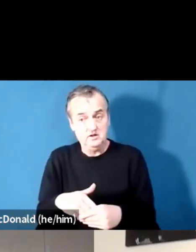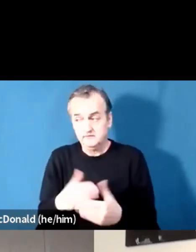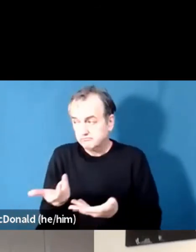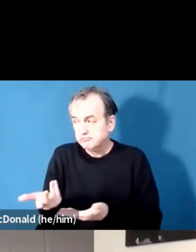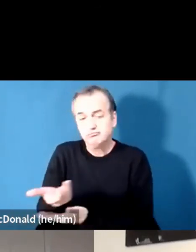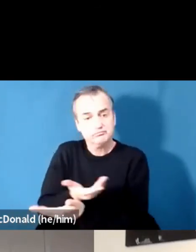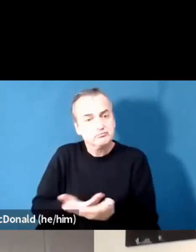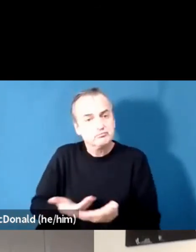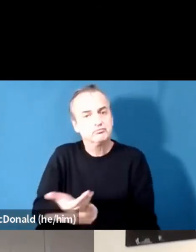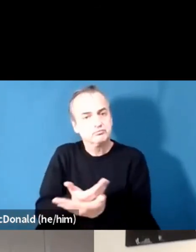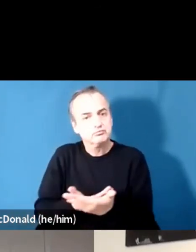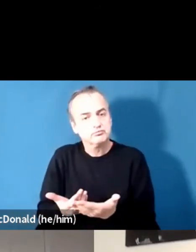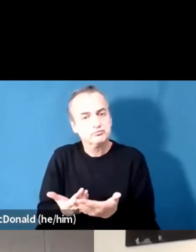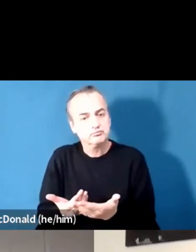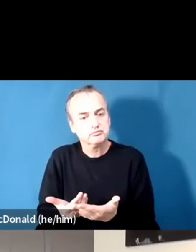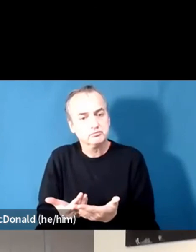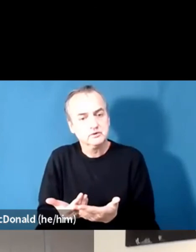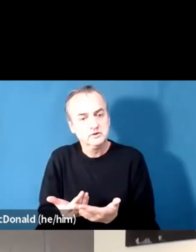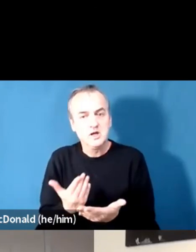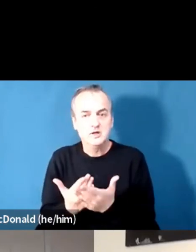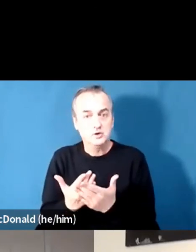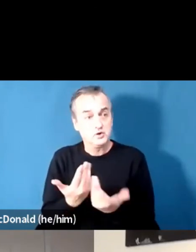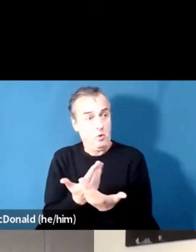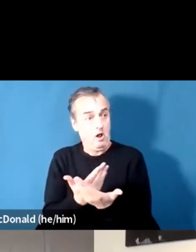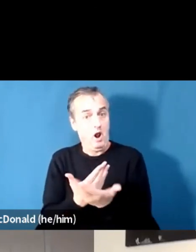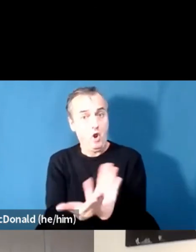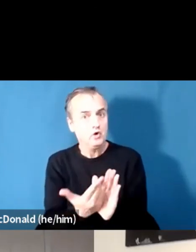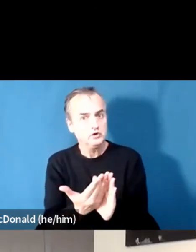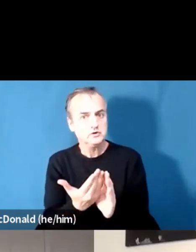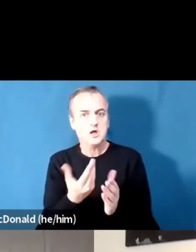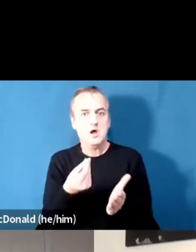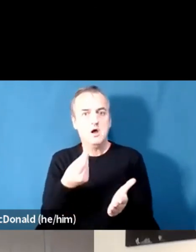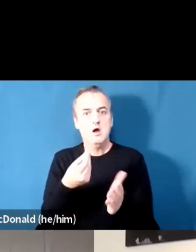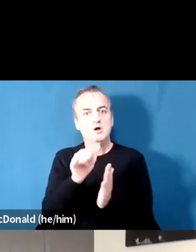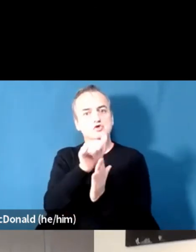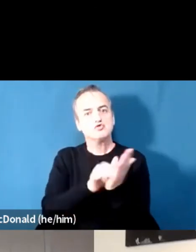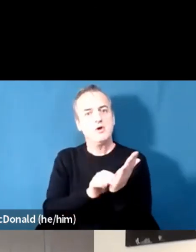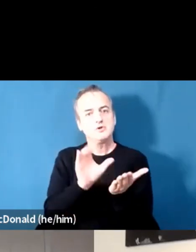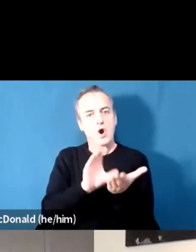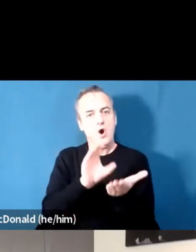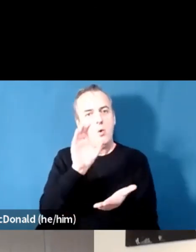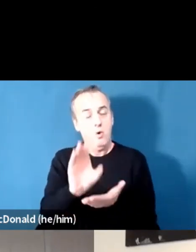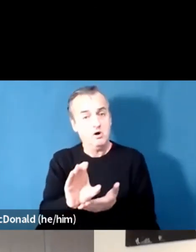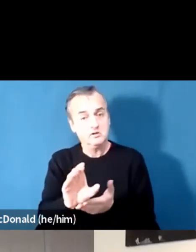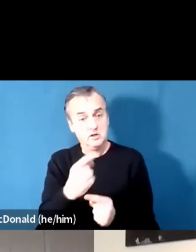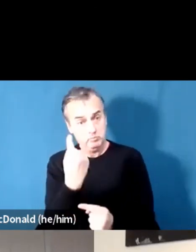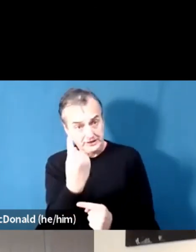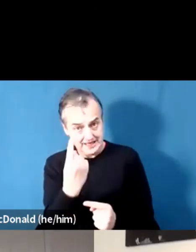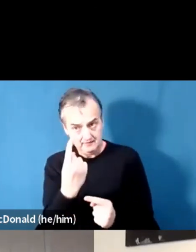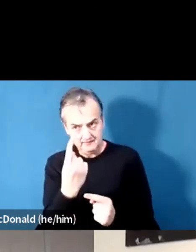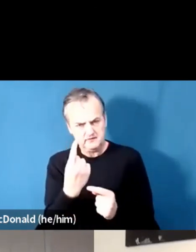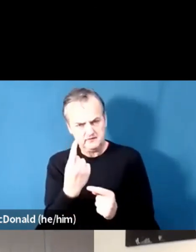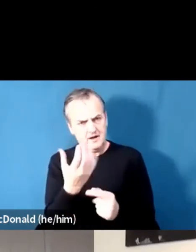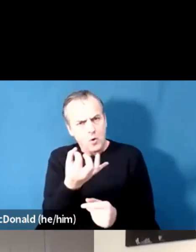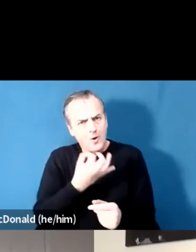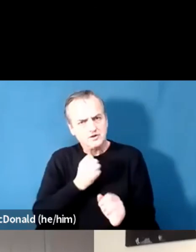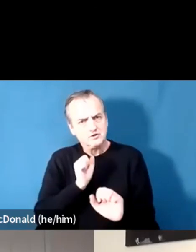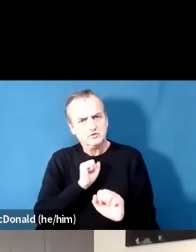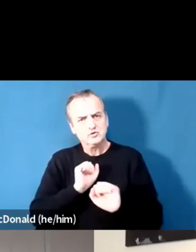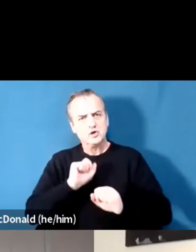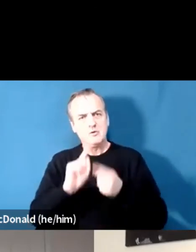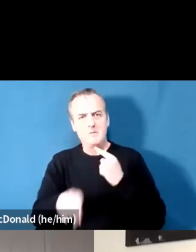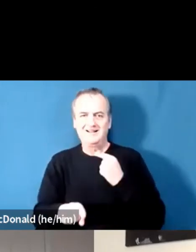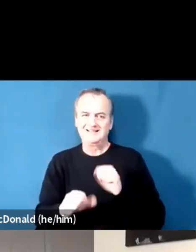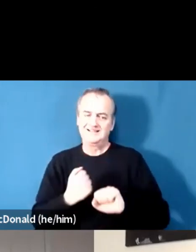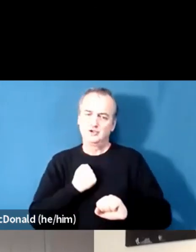and who's joined us in launching the award. As Max said, if you have got any questions and haven't been answered today, our apologies for running out of